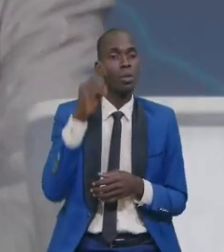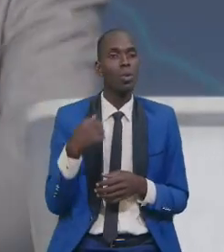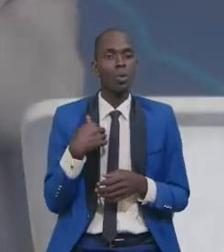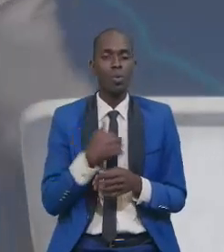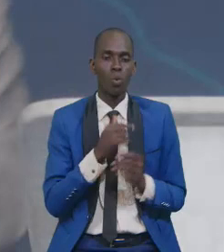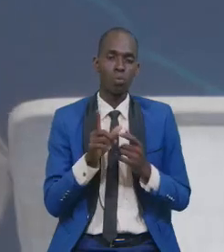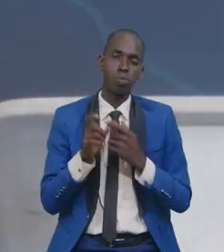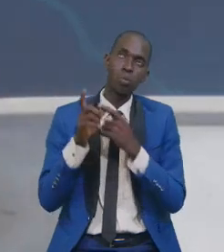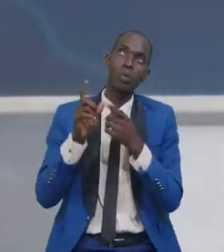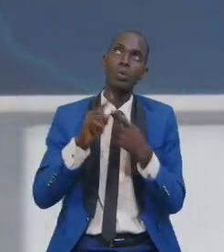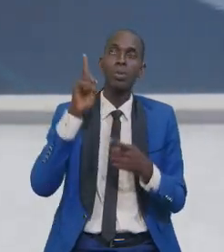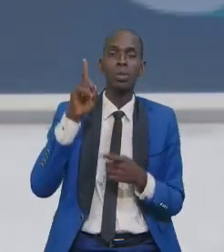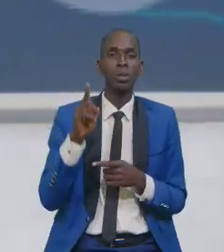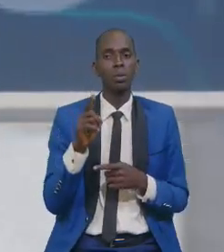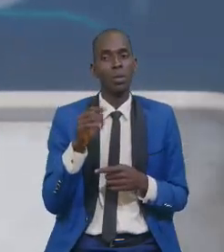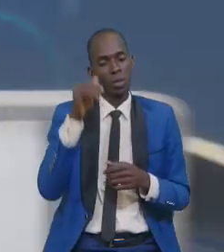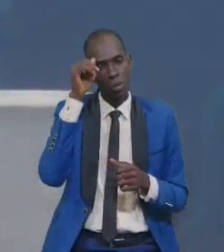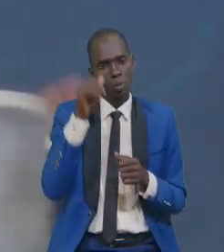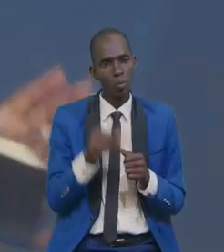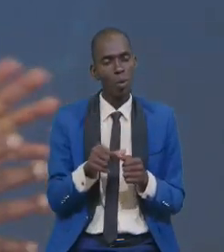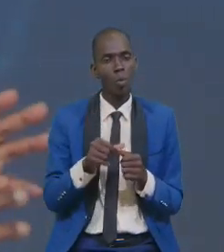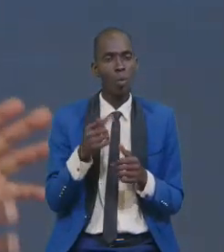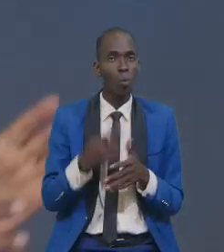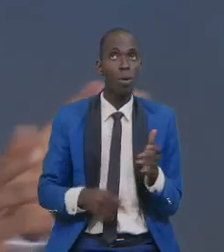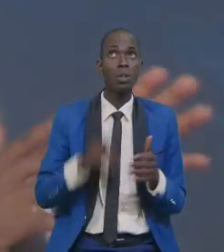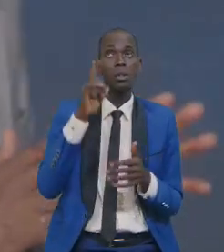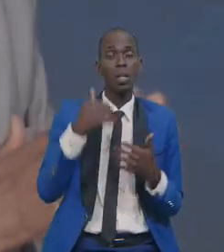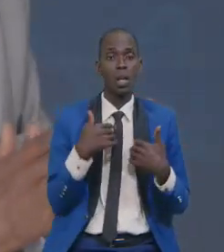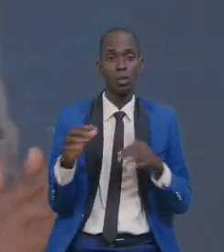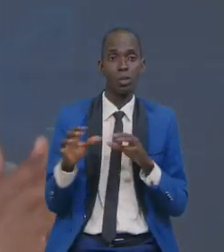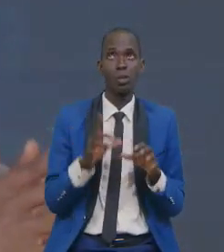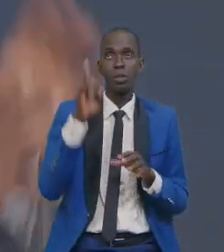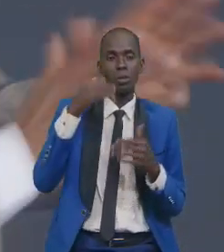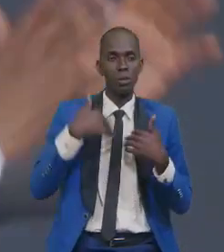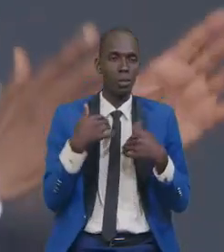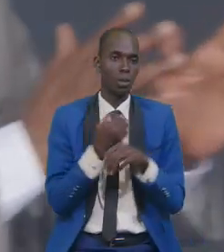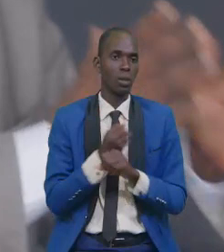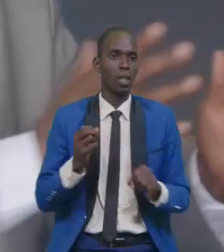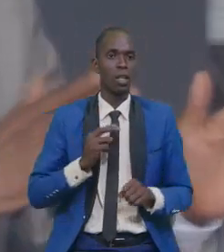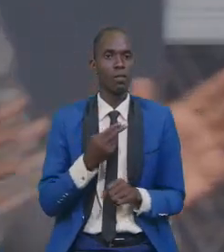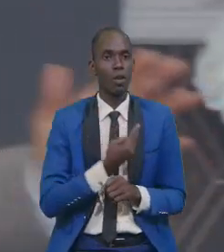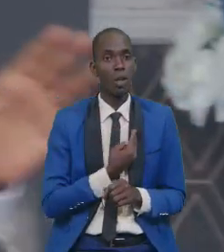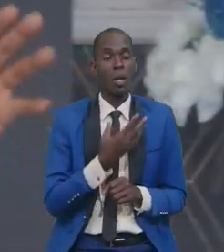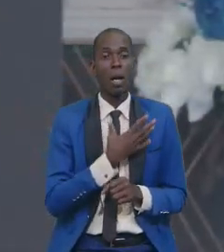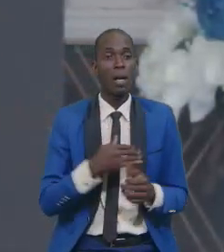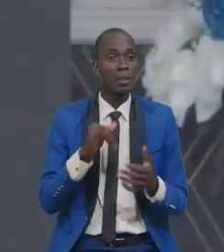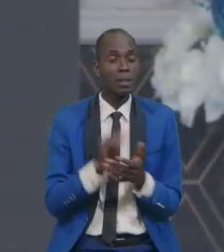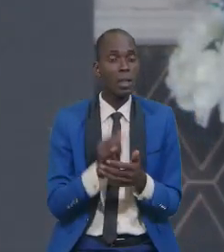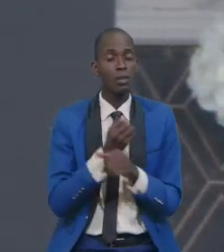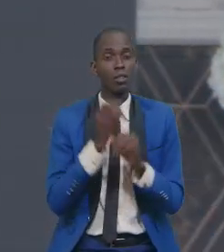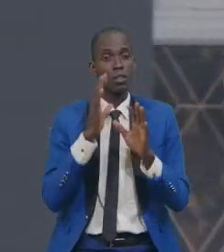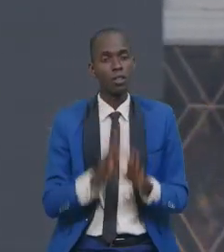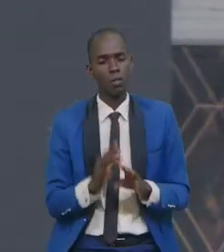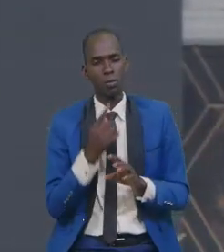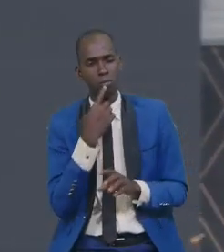him. He remembers what he has done. He has saved us. And that Savior said, come